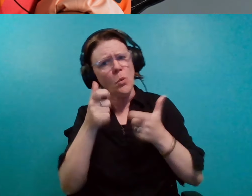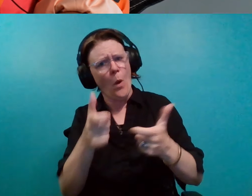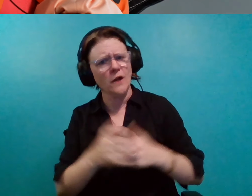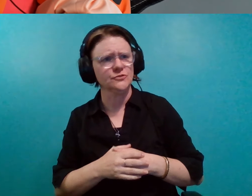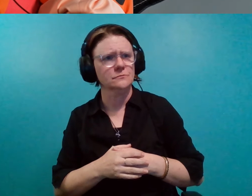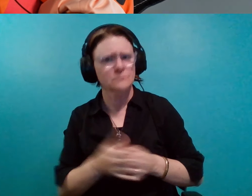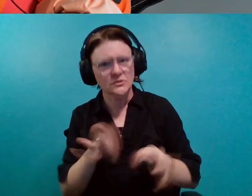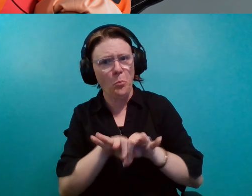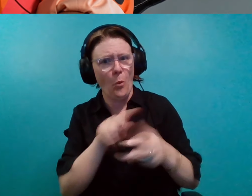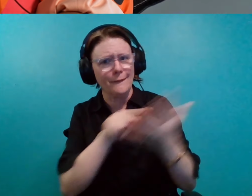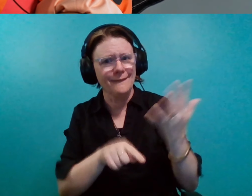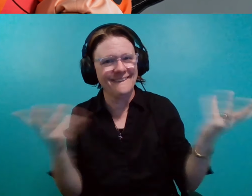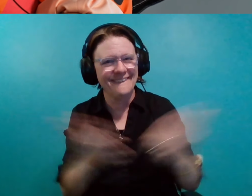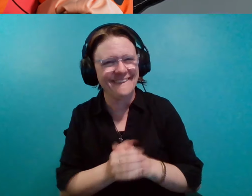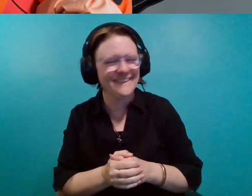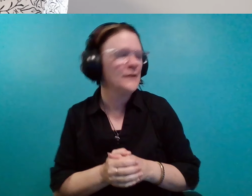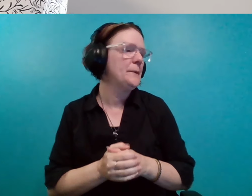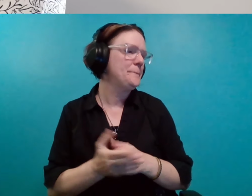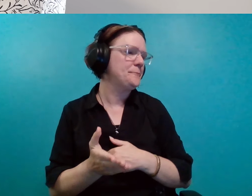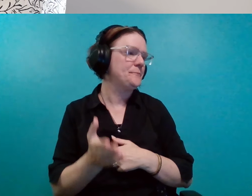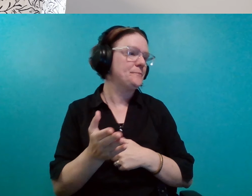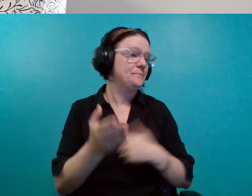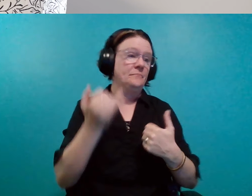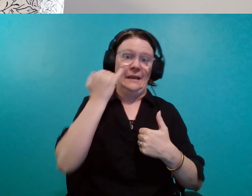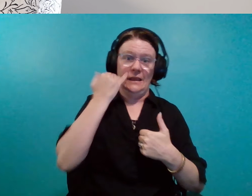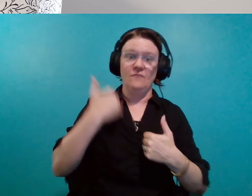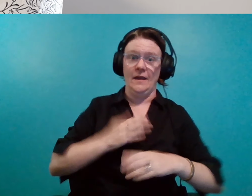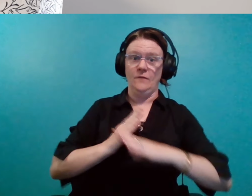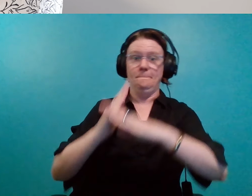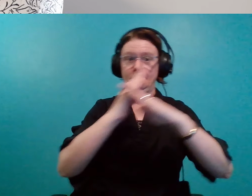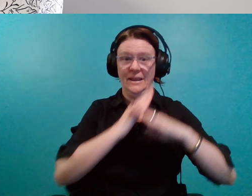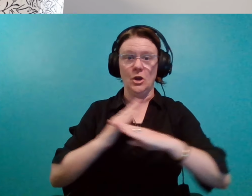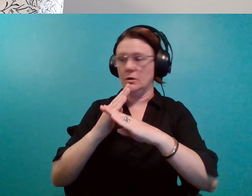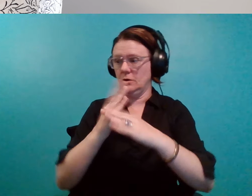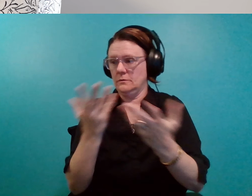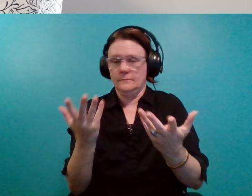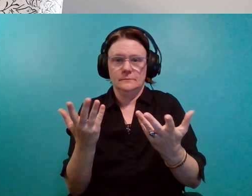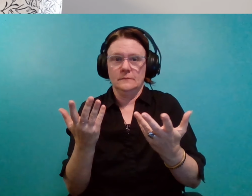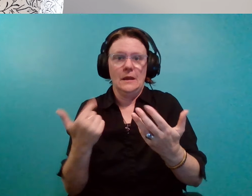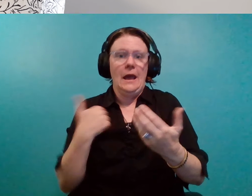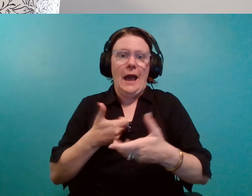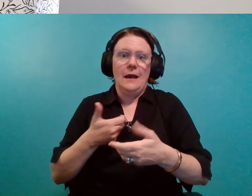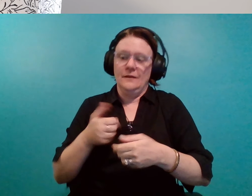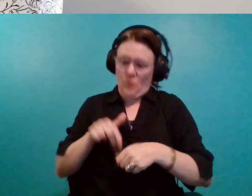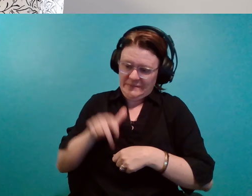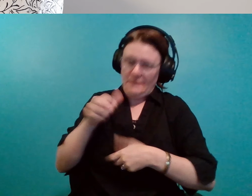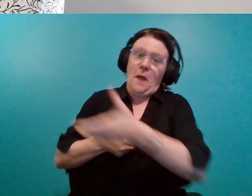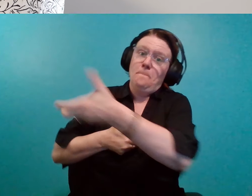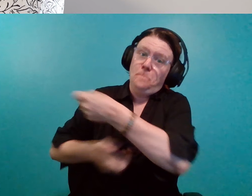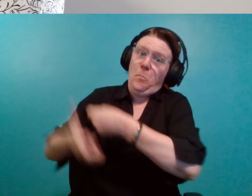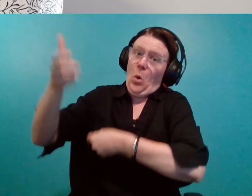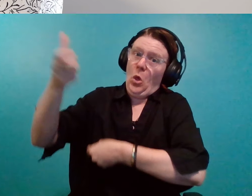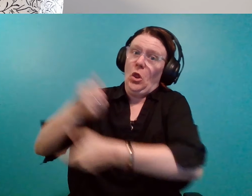watch. So that's very important because that's what keeps me sane. But when there's a barrier that makes it so that like I have to pull myself up